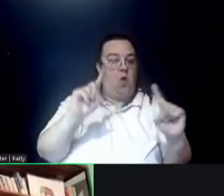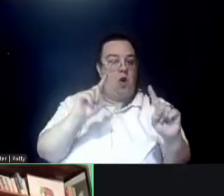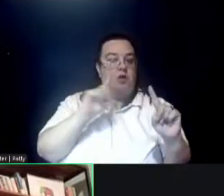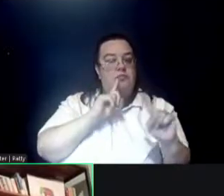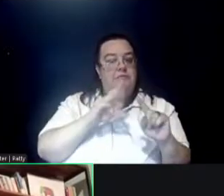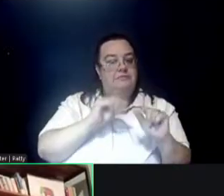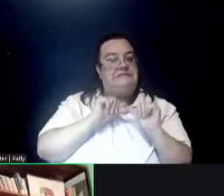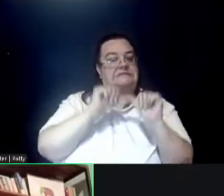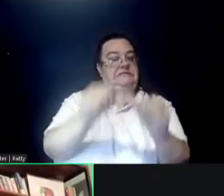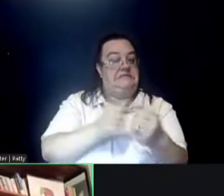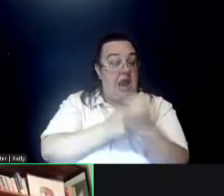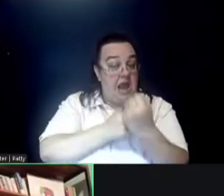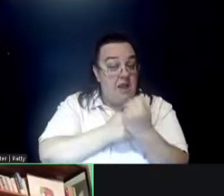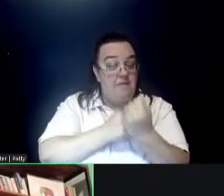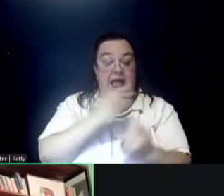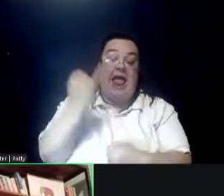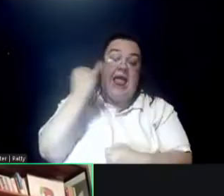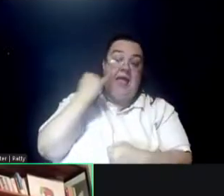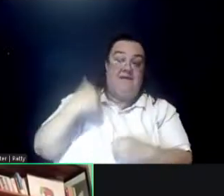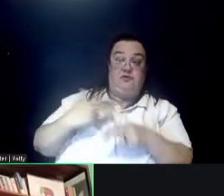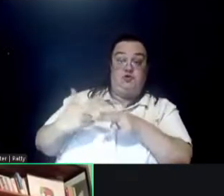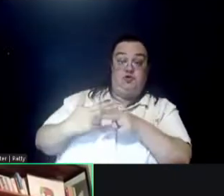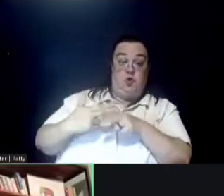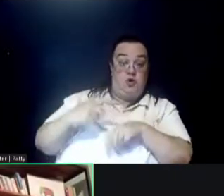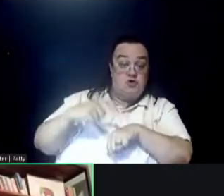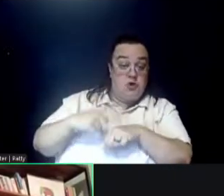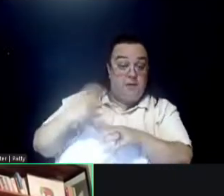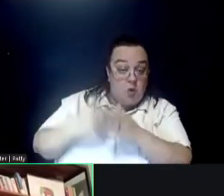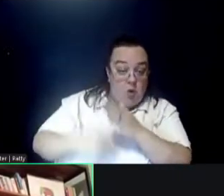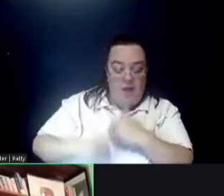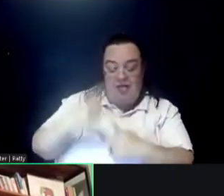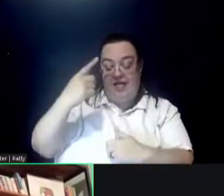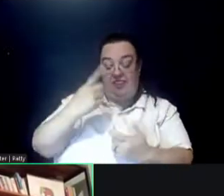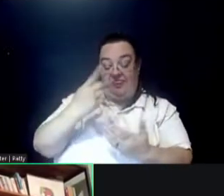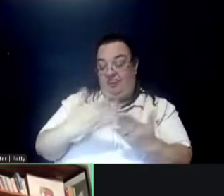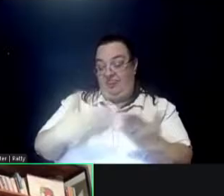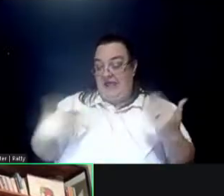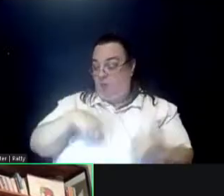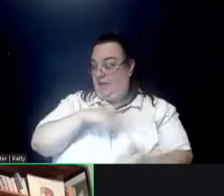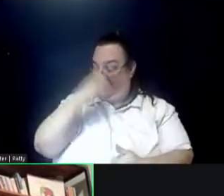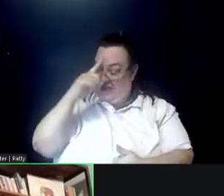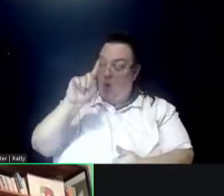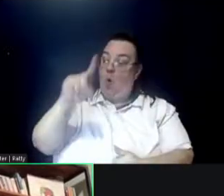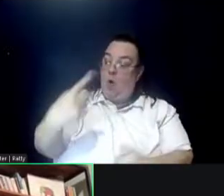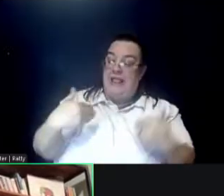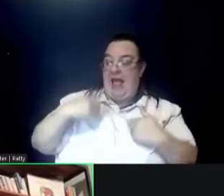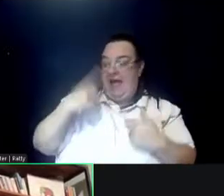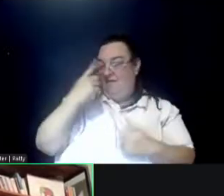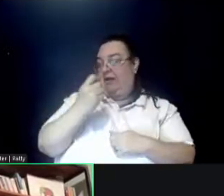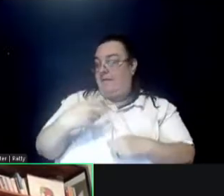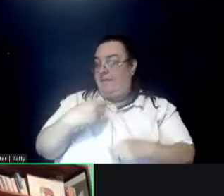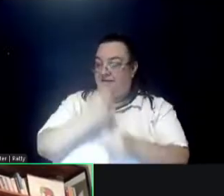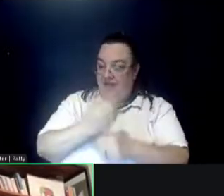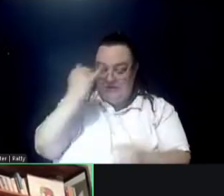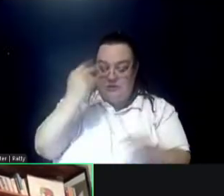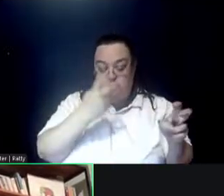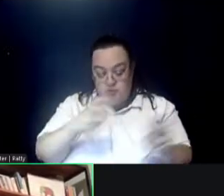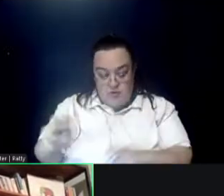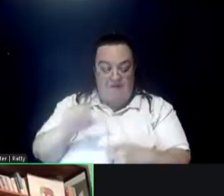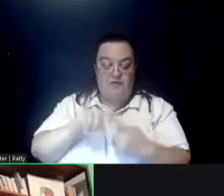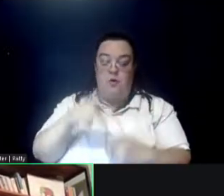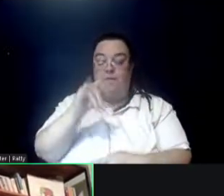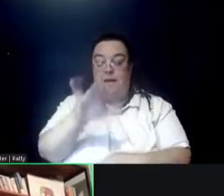are short-term costs, things that we think only exist for a couple years because of the transition into the public works building or